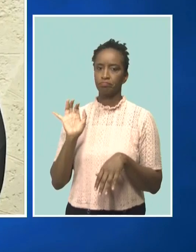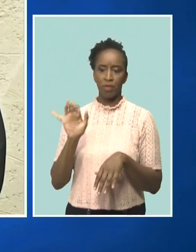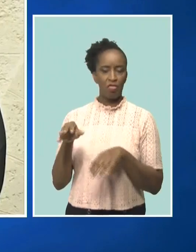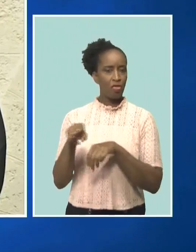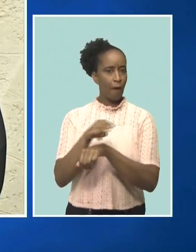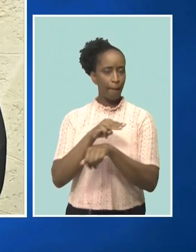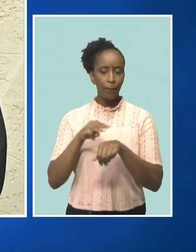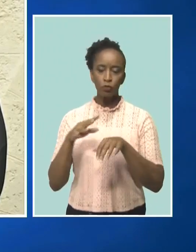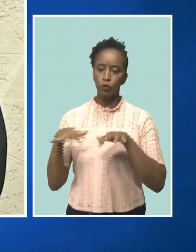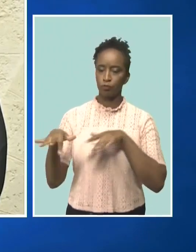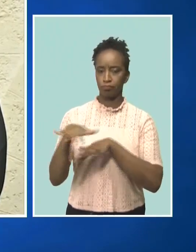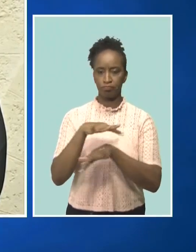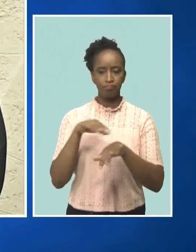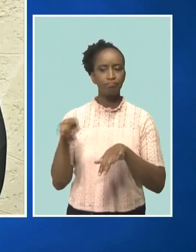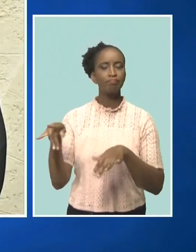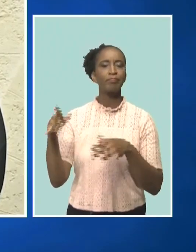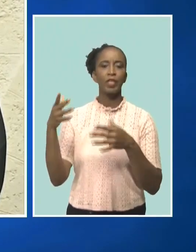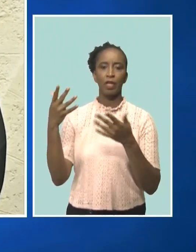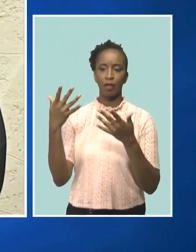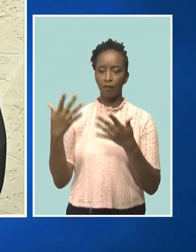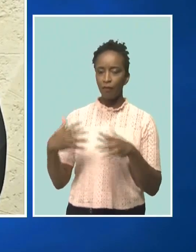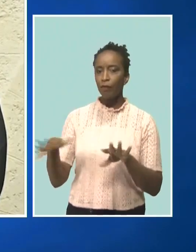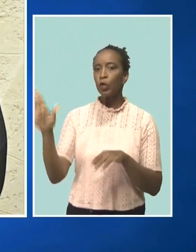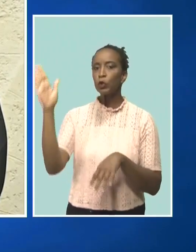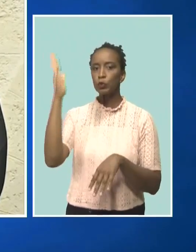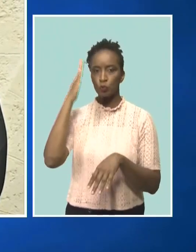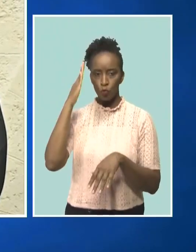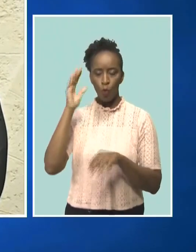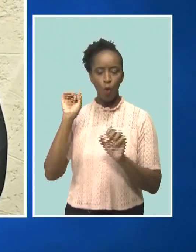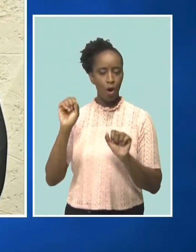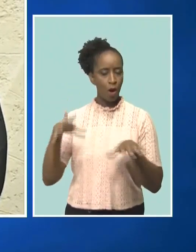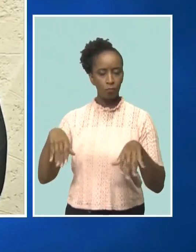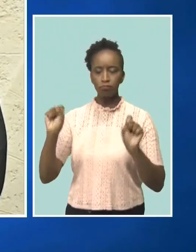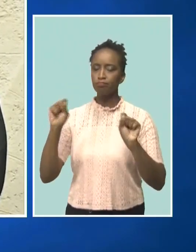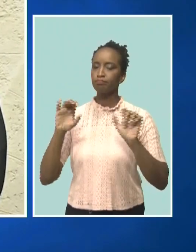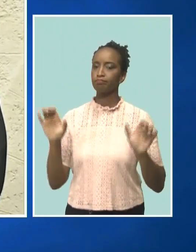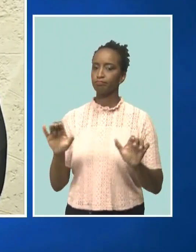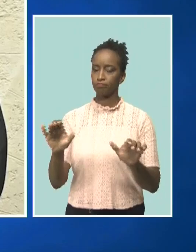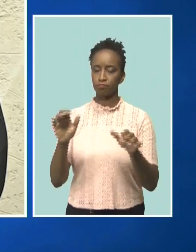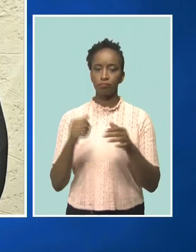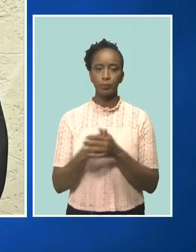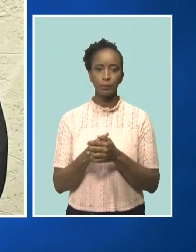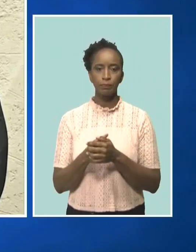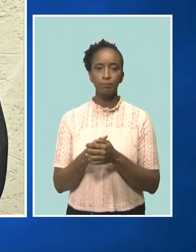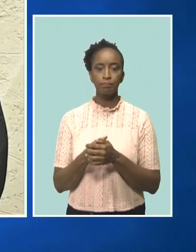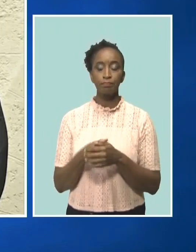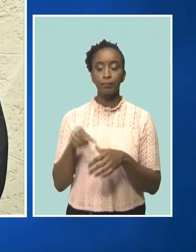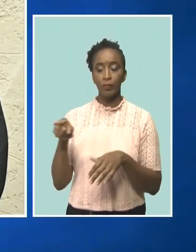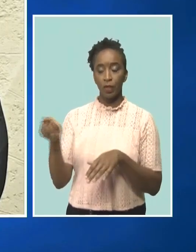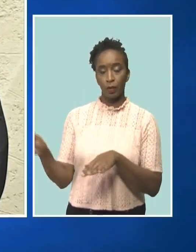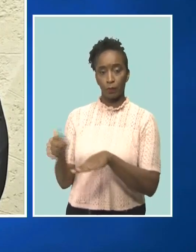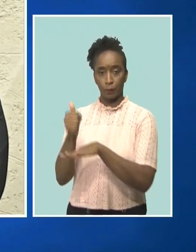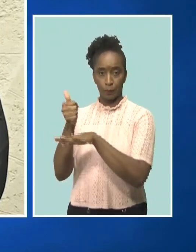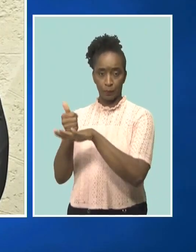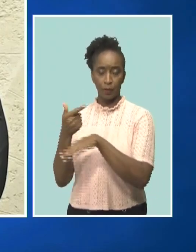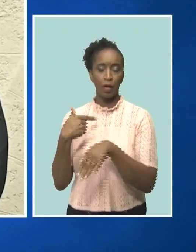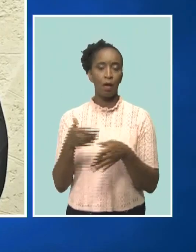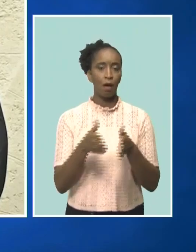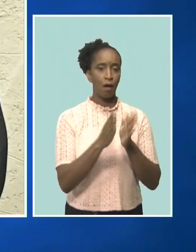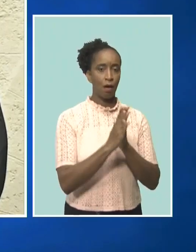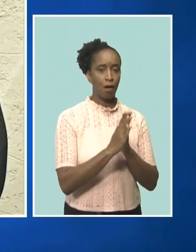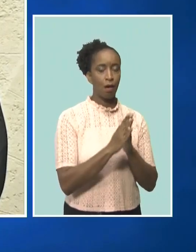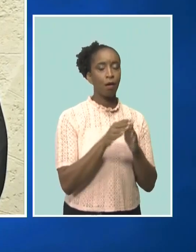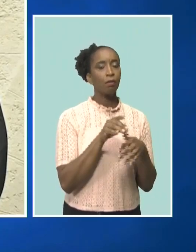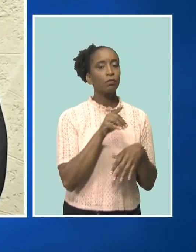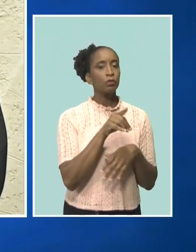and programs and can hit the ground running. To accommodate Mr. Reid's appointment, I've asked, and she has agreed, Dr. Crystal